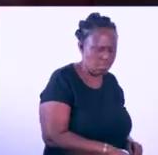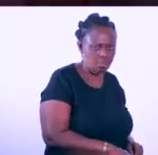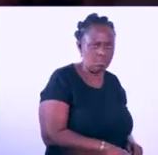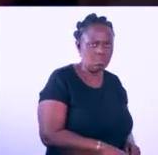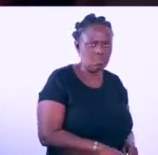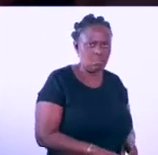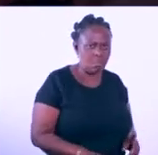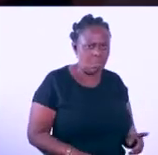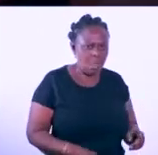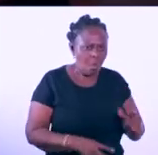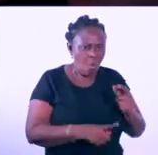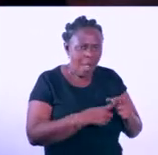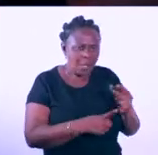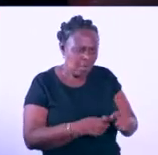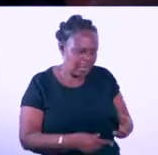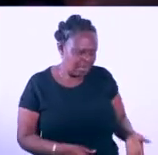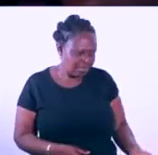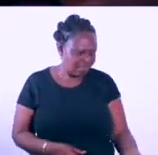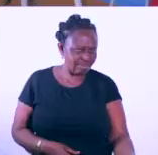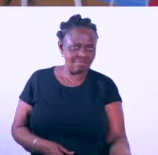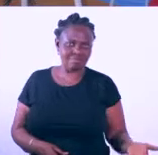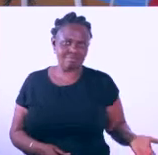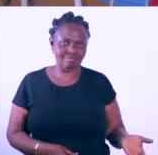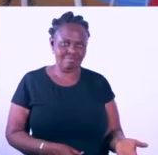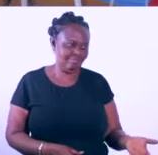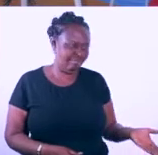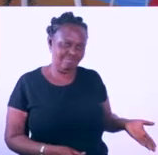Which of the words can you mention?